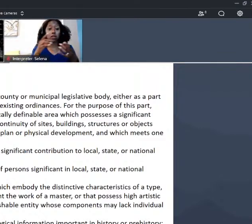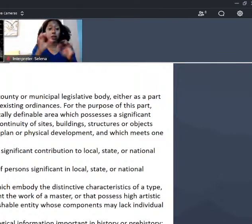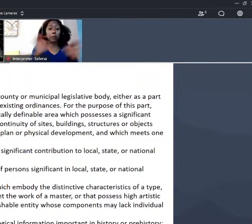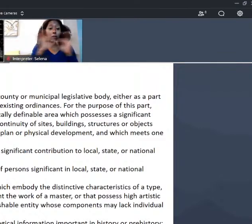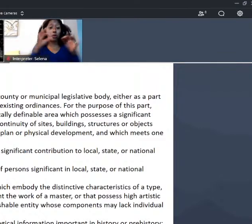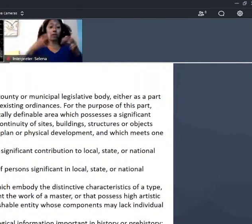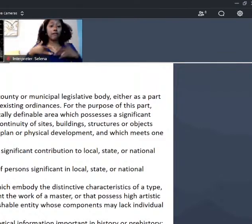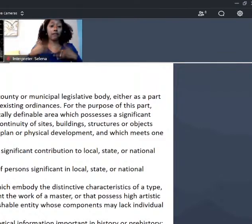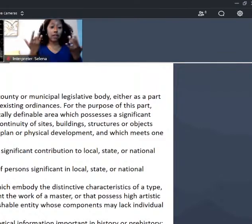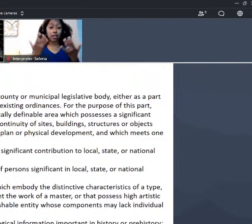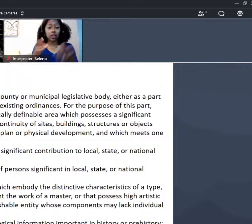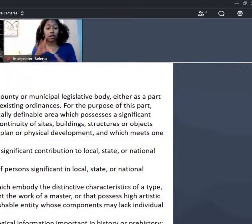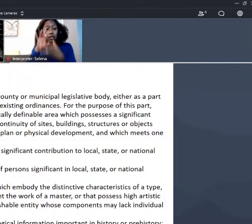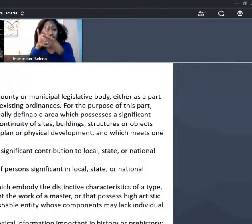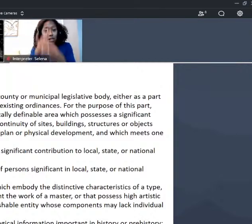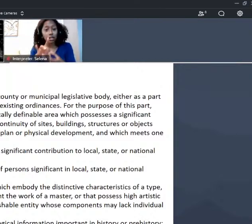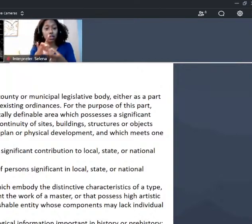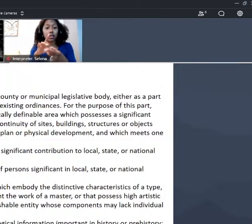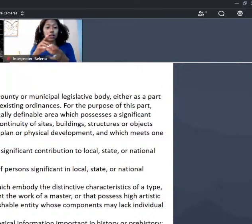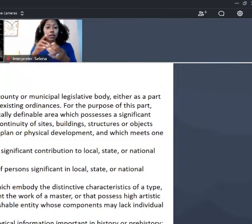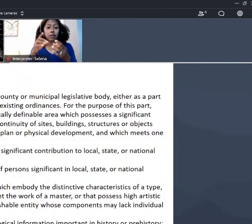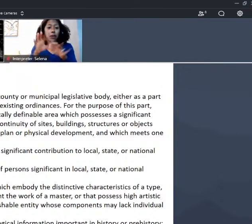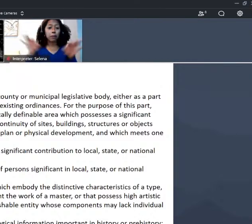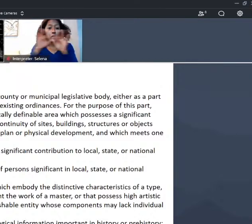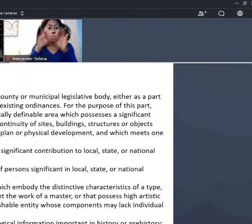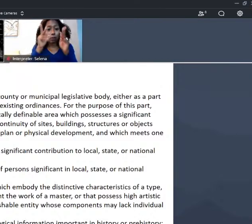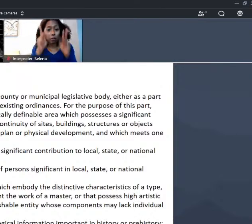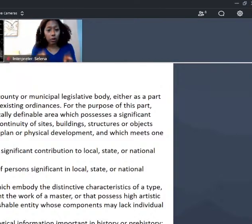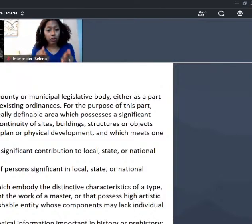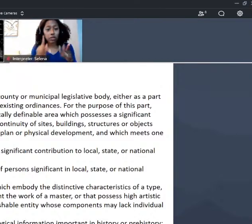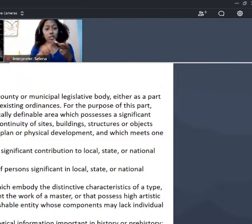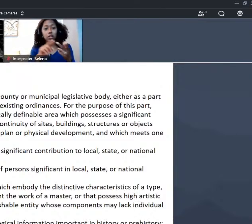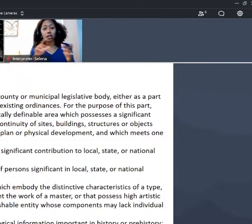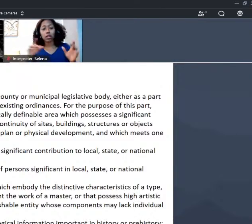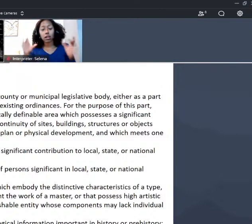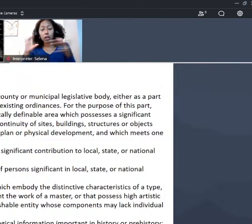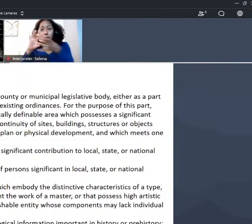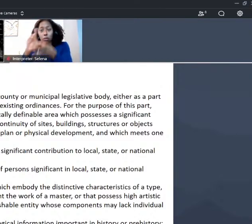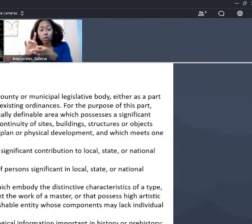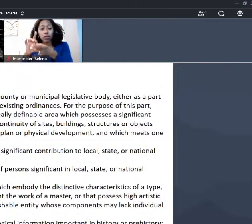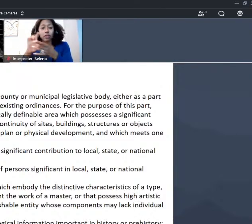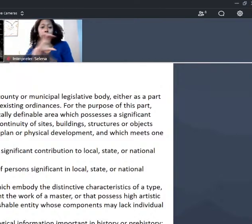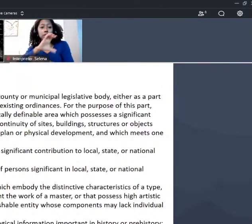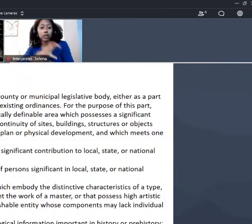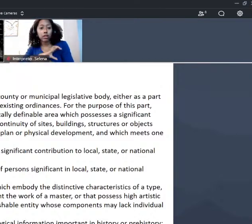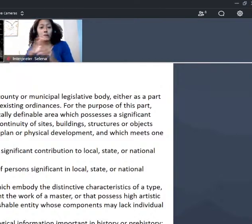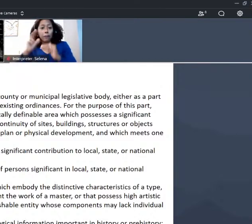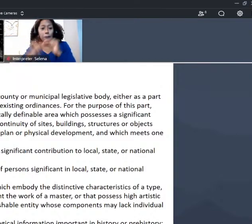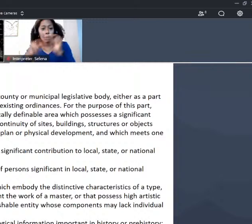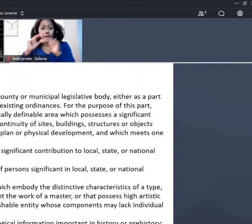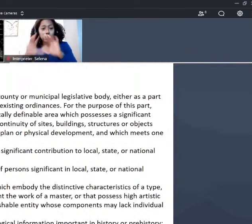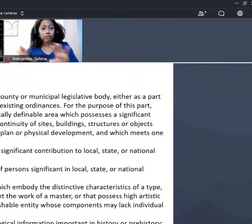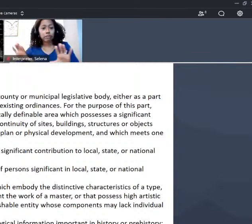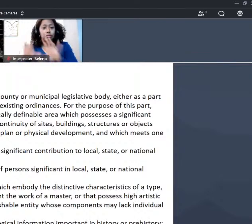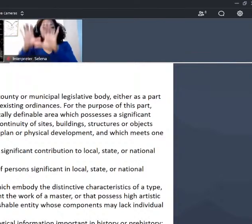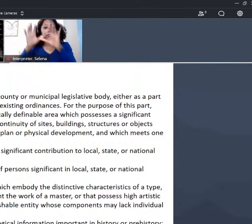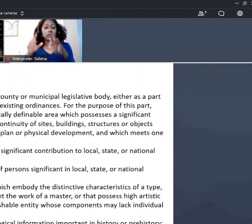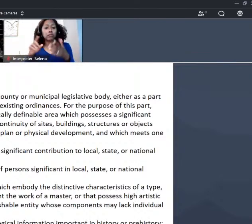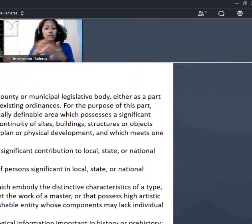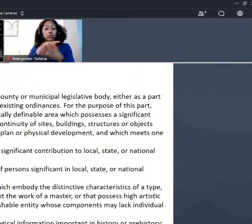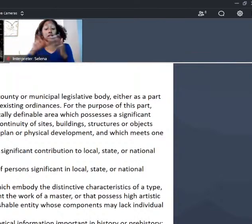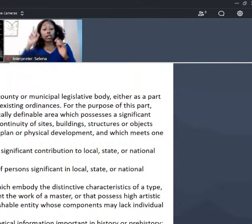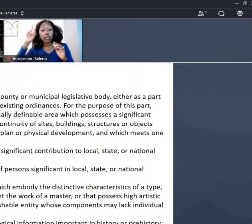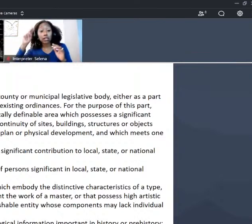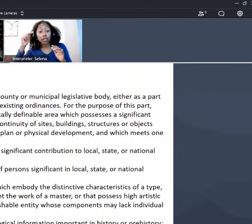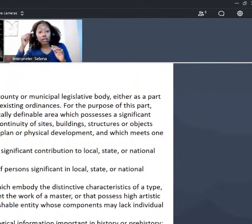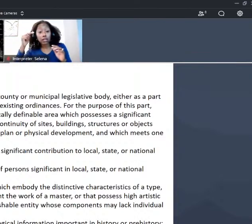an important person, important characteristic architecture, et cetera. So oftentimes your national registered